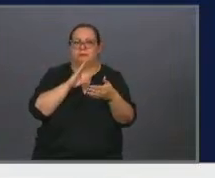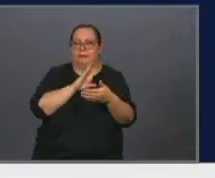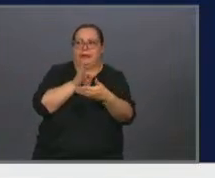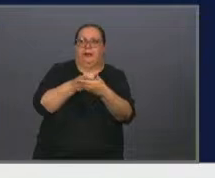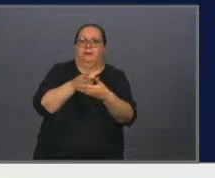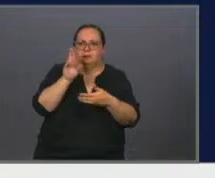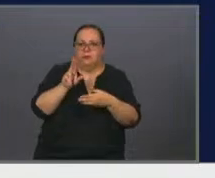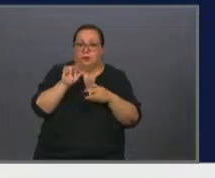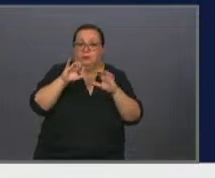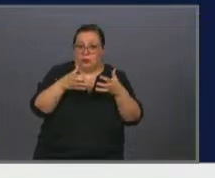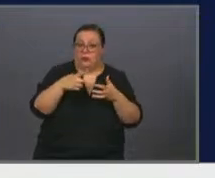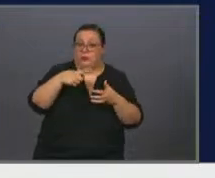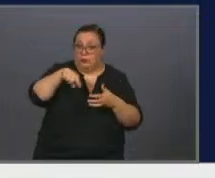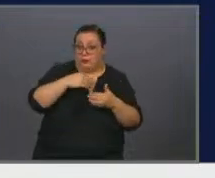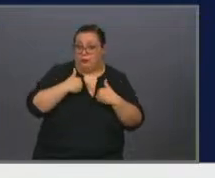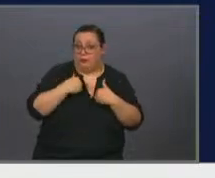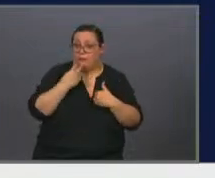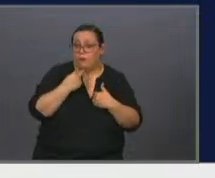voice?